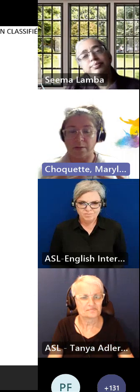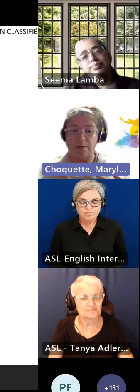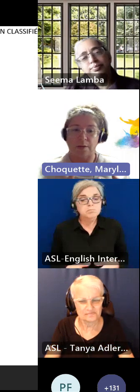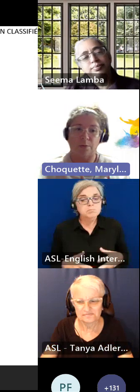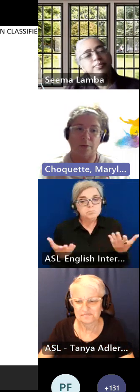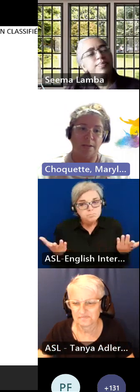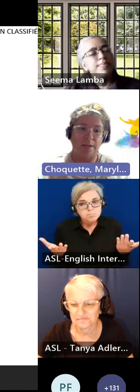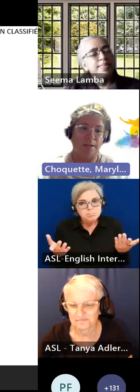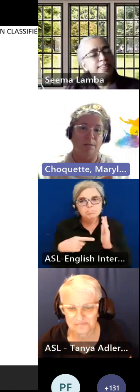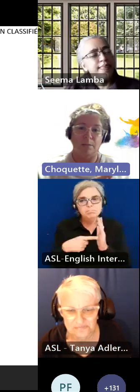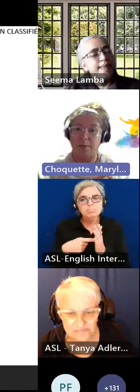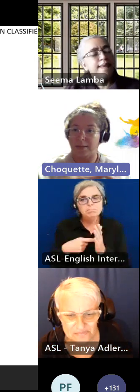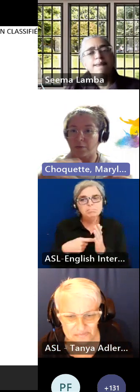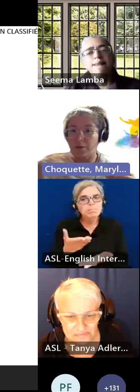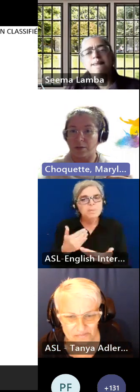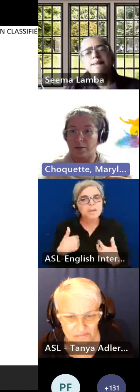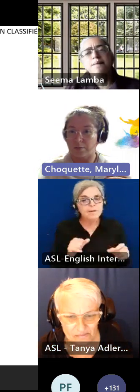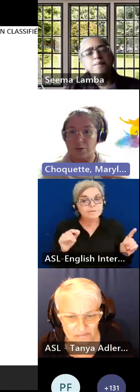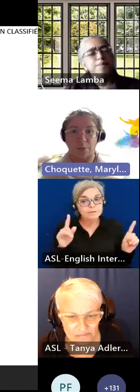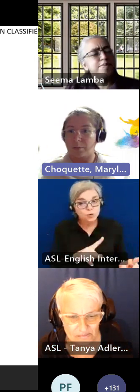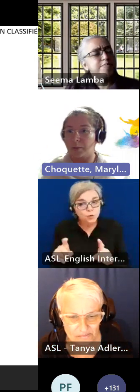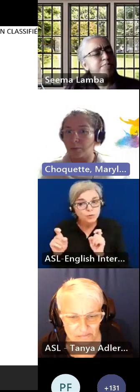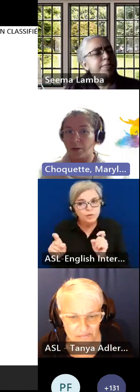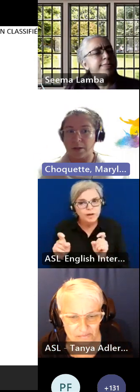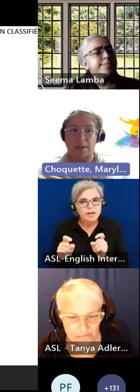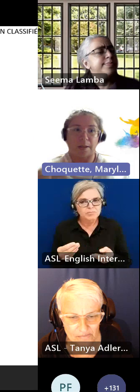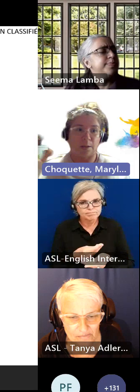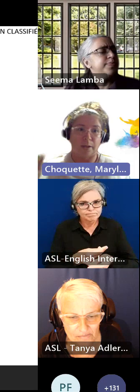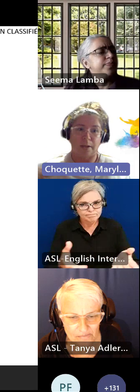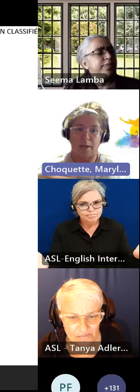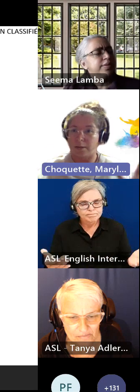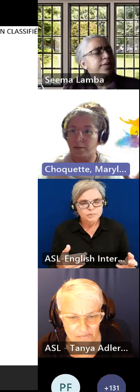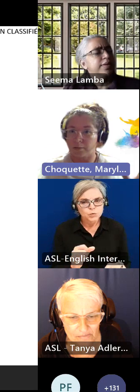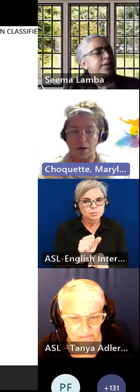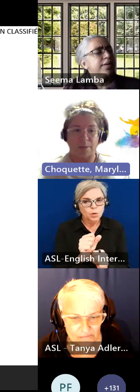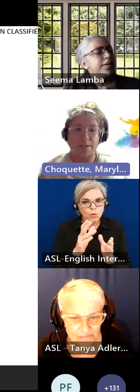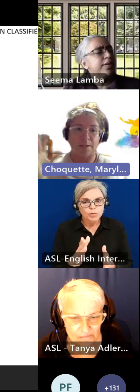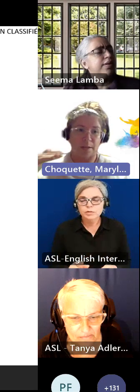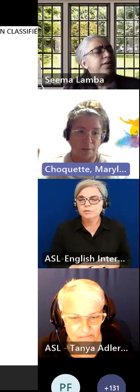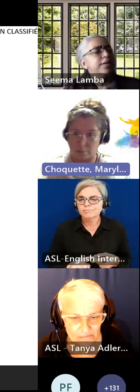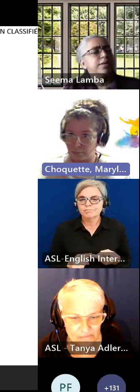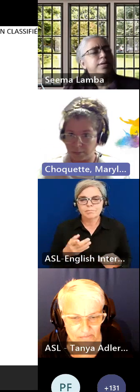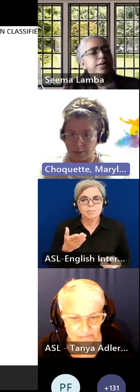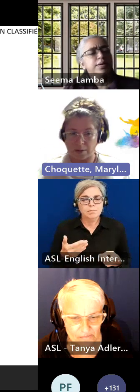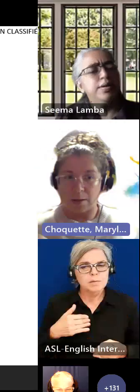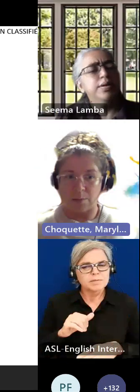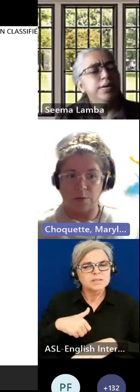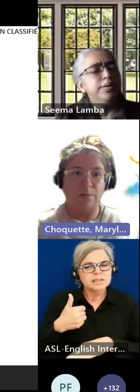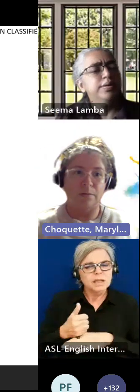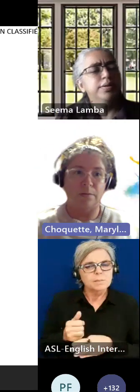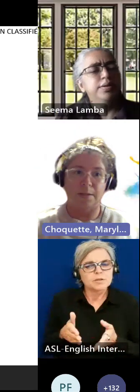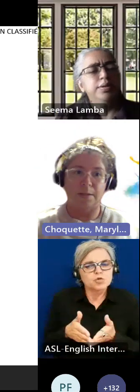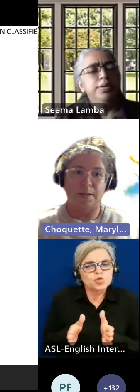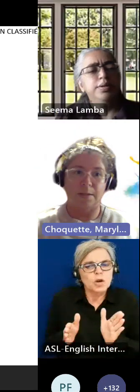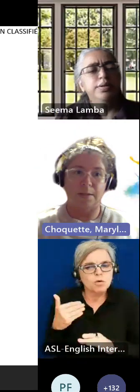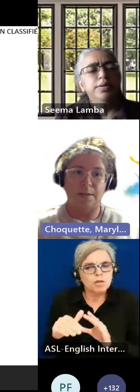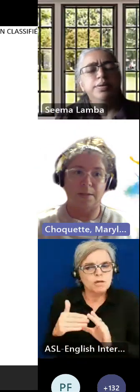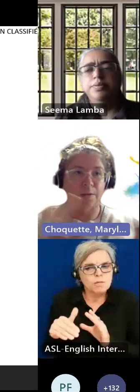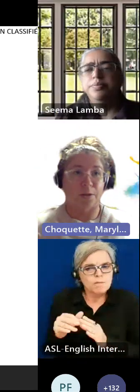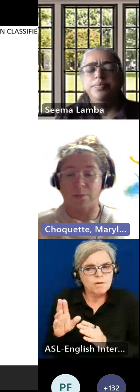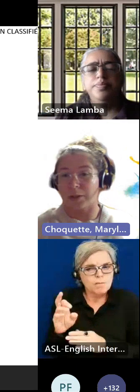goes directly to employees. Maybe it's having a generic mailbox that anybody has comments, they can send them to. Let's say